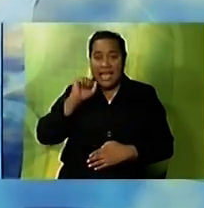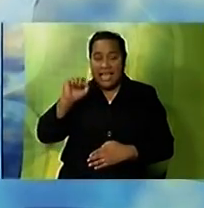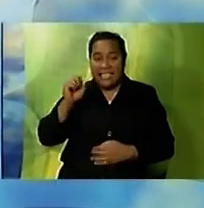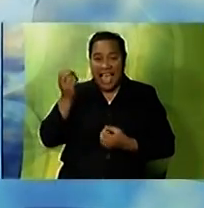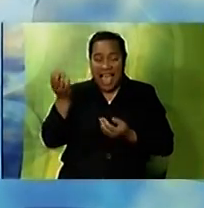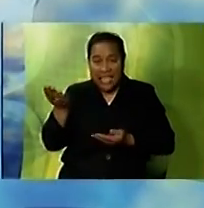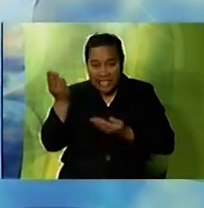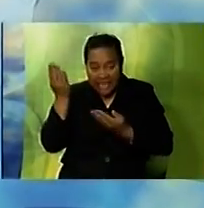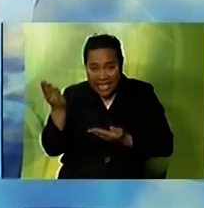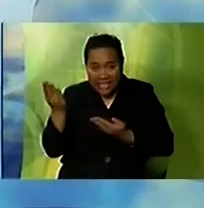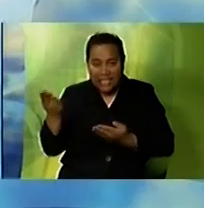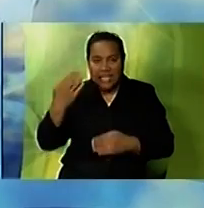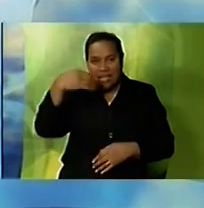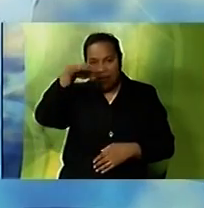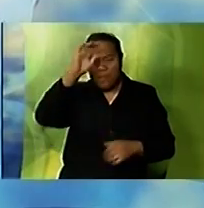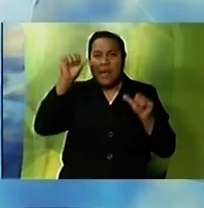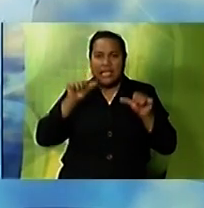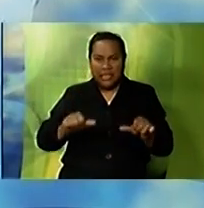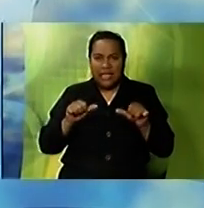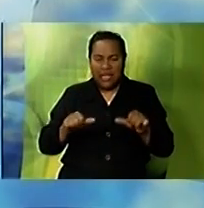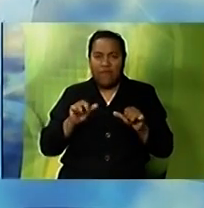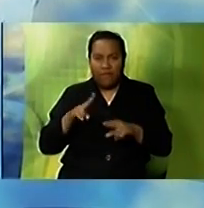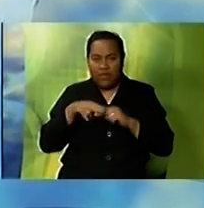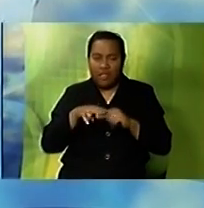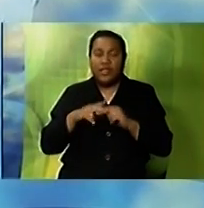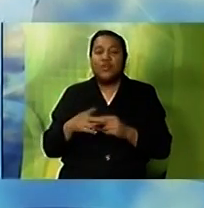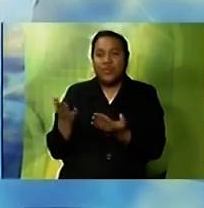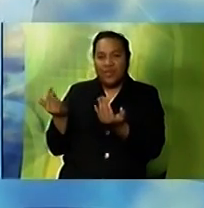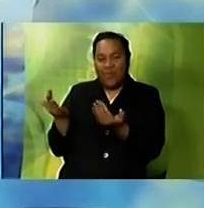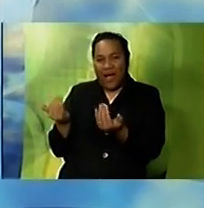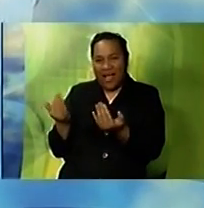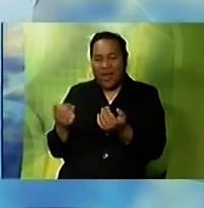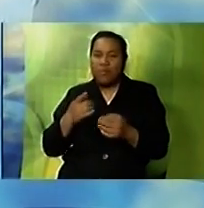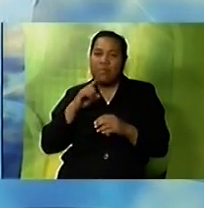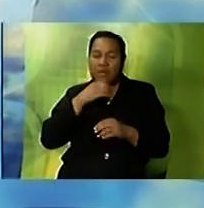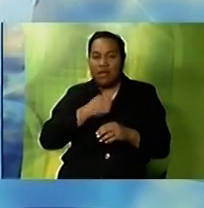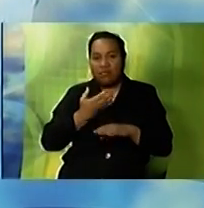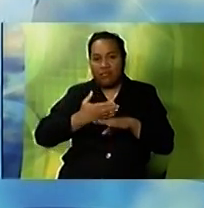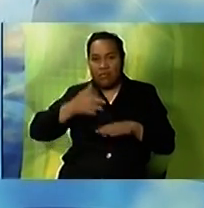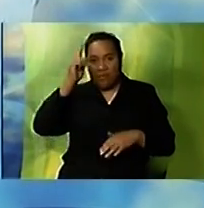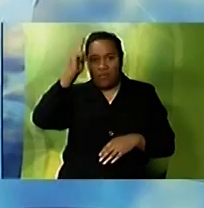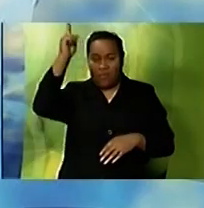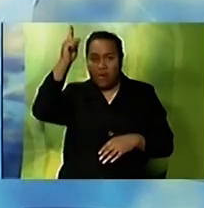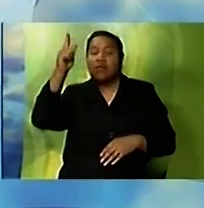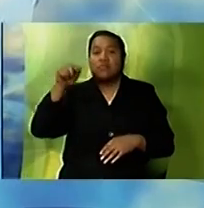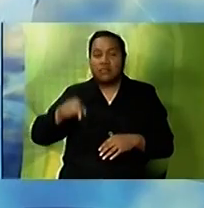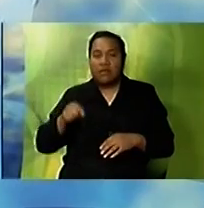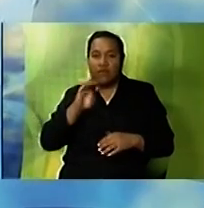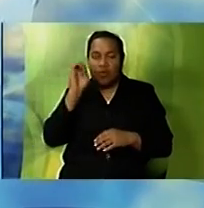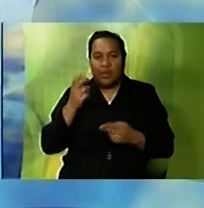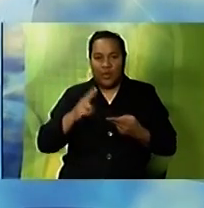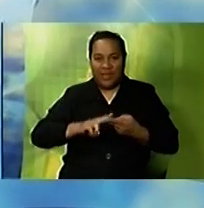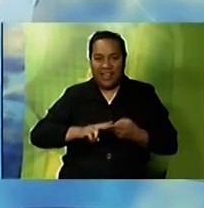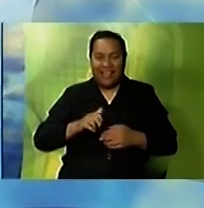President Ratoipeli Nailatikau received the credentials of the new head of the European Union to Fiji and the Pacific, His Excellency Dr. Abdul Aziz.